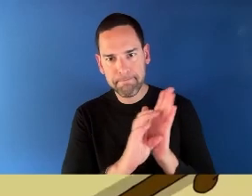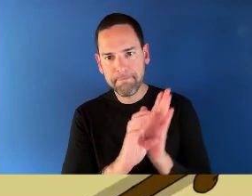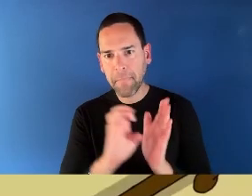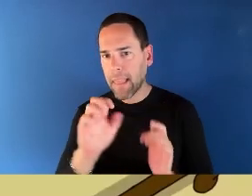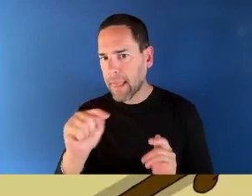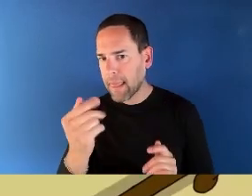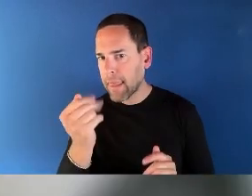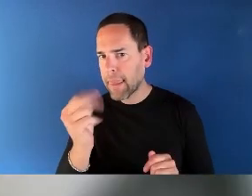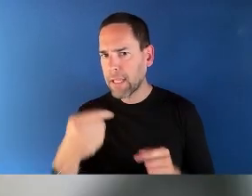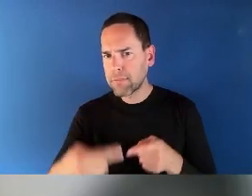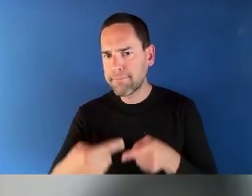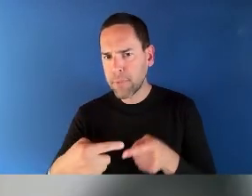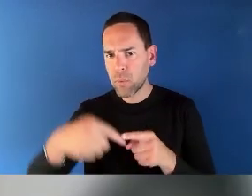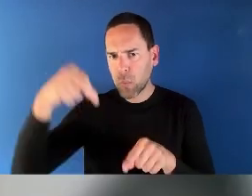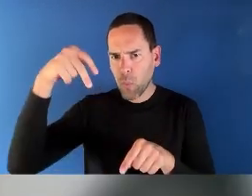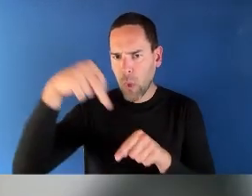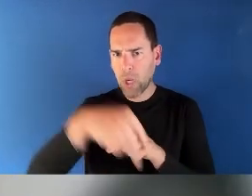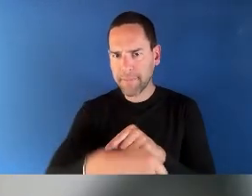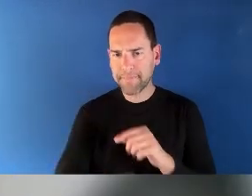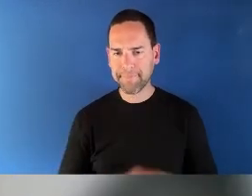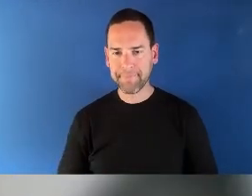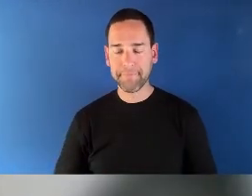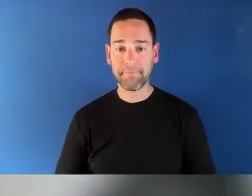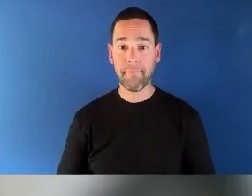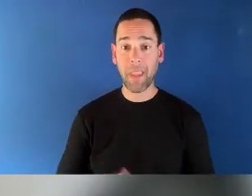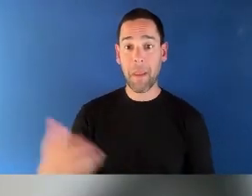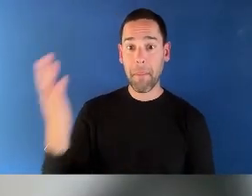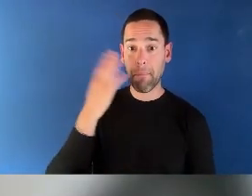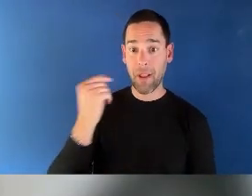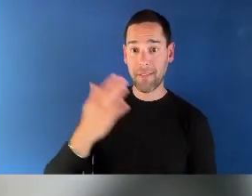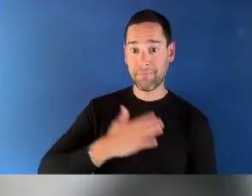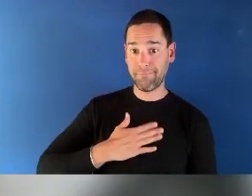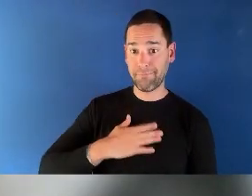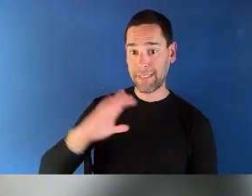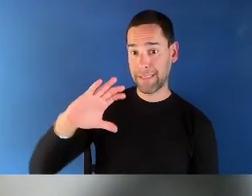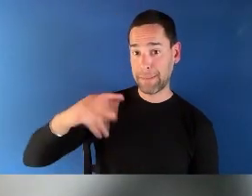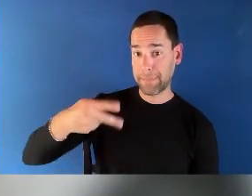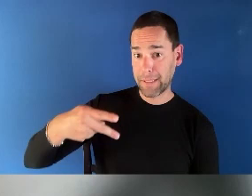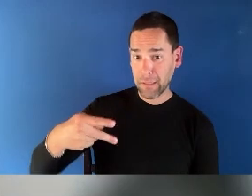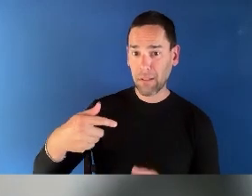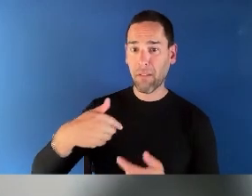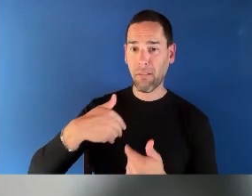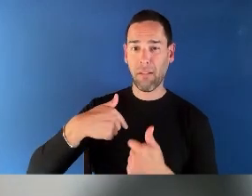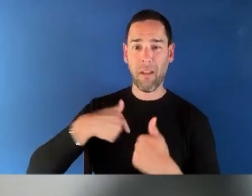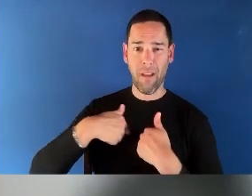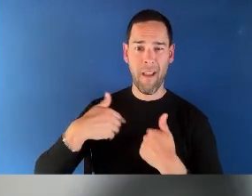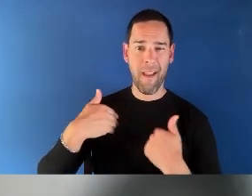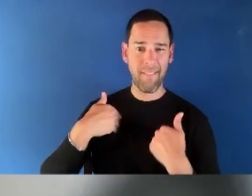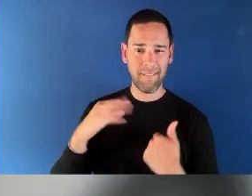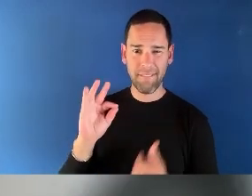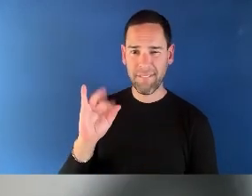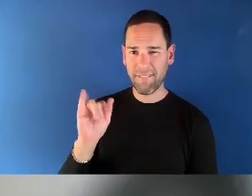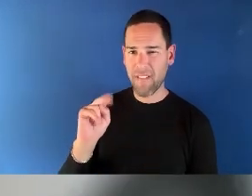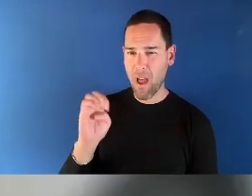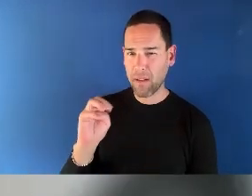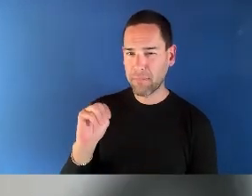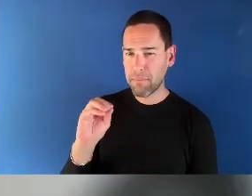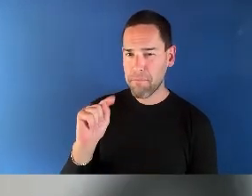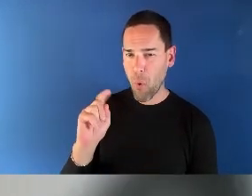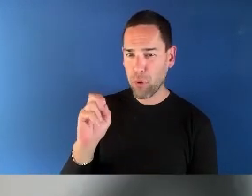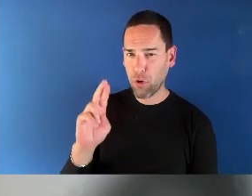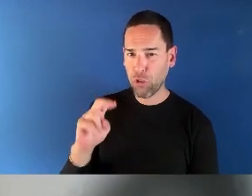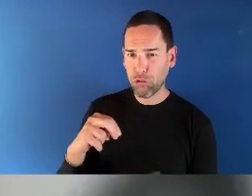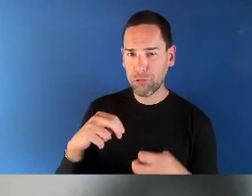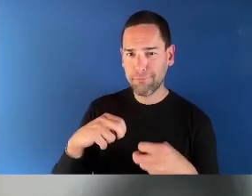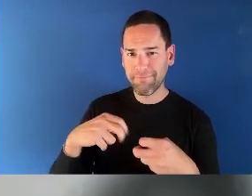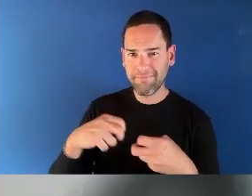downstairs. because of my CP, I really only I have fine motor issues, so it's mostly just